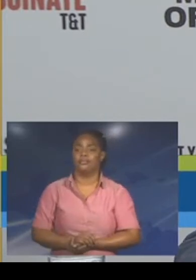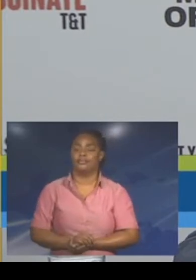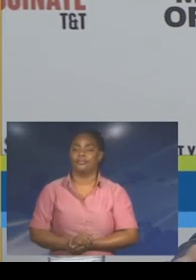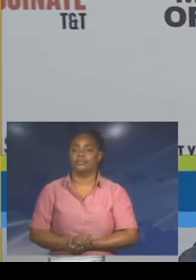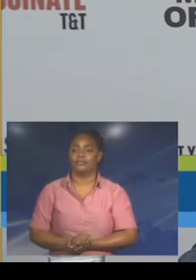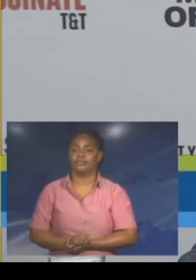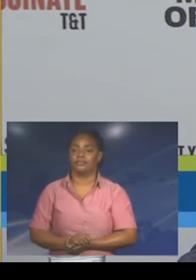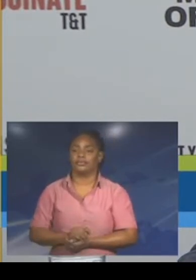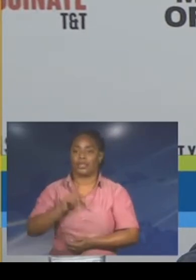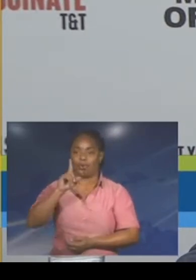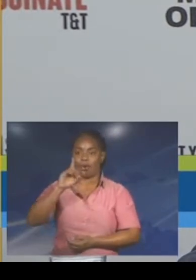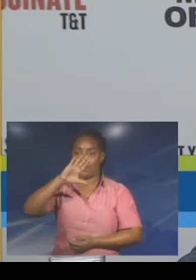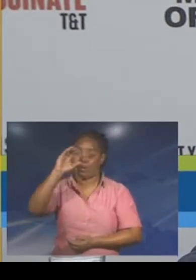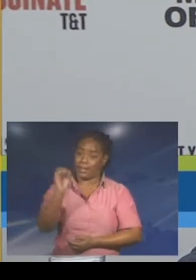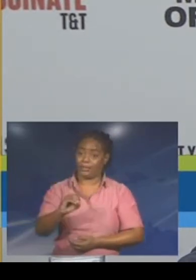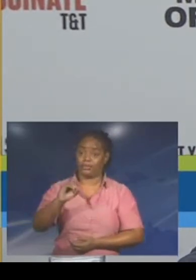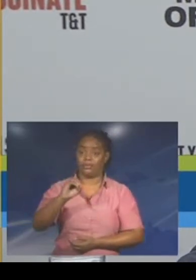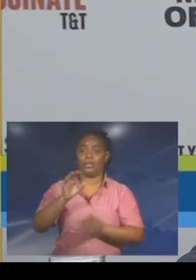boosted,